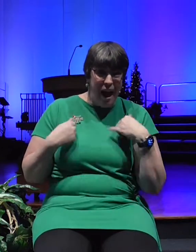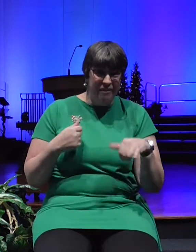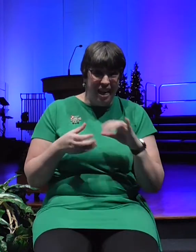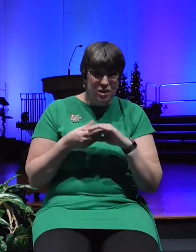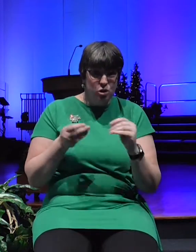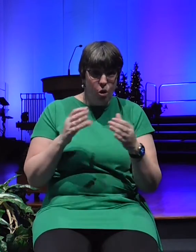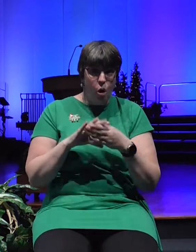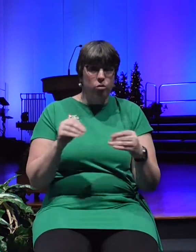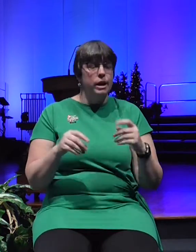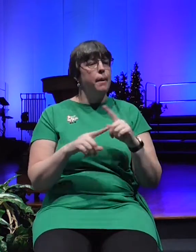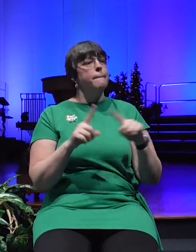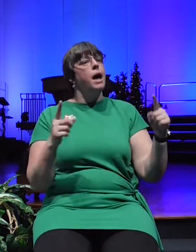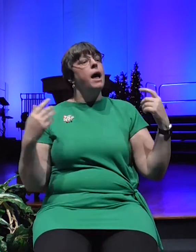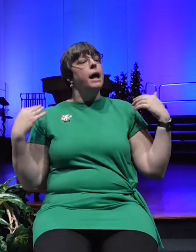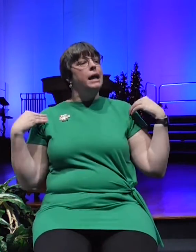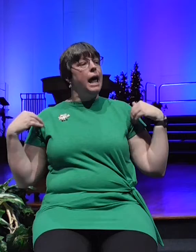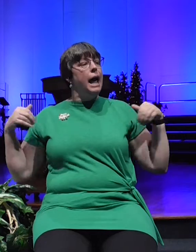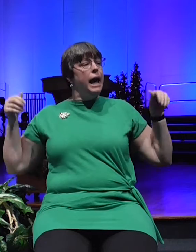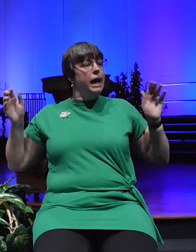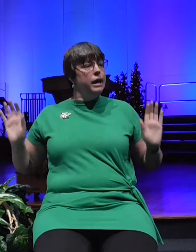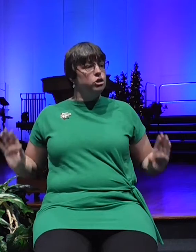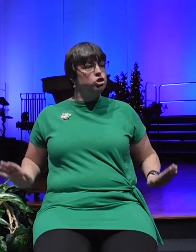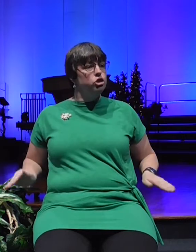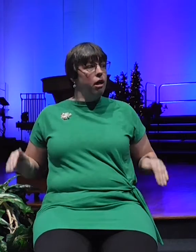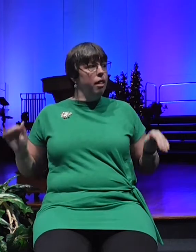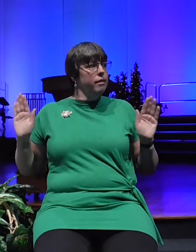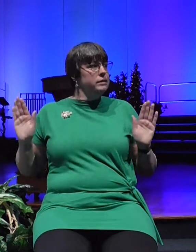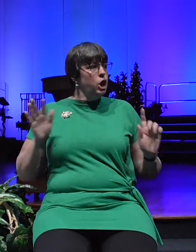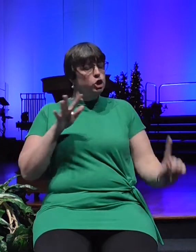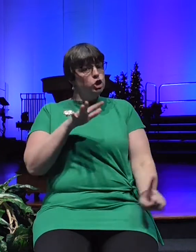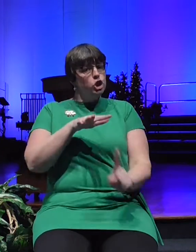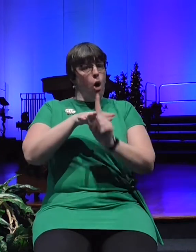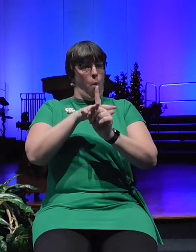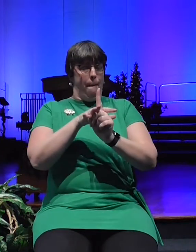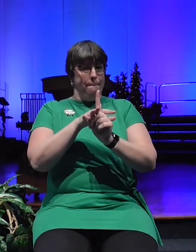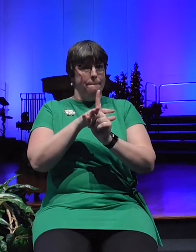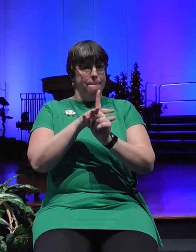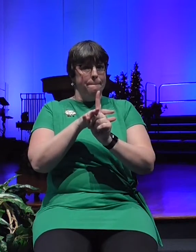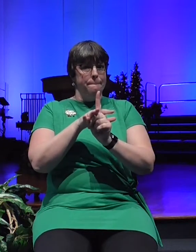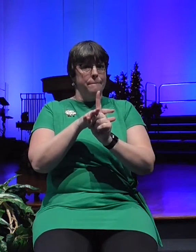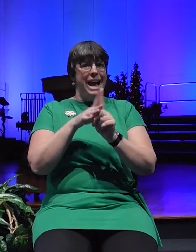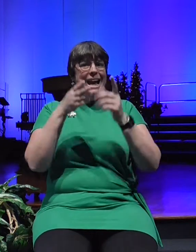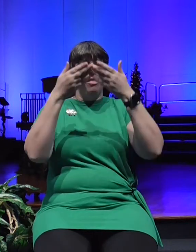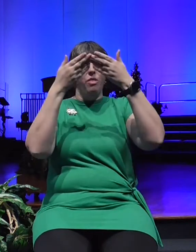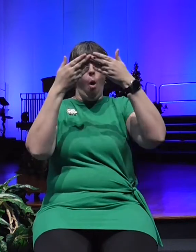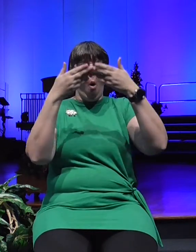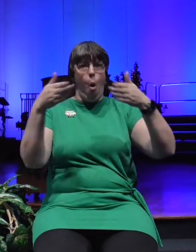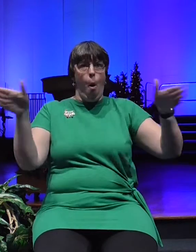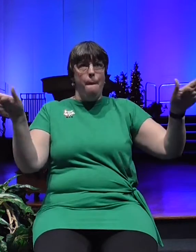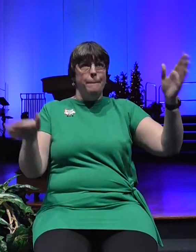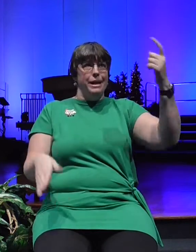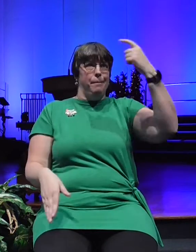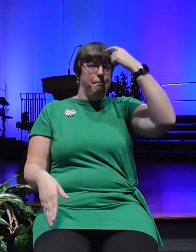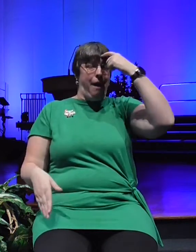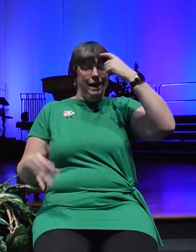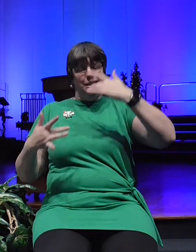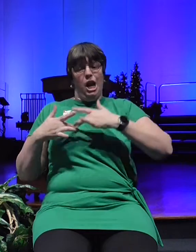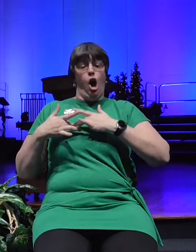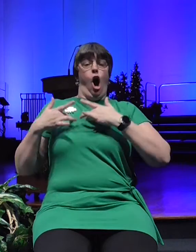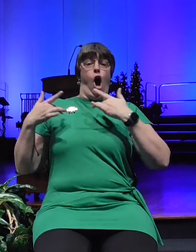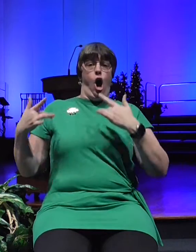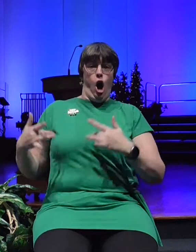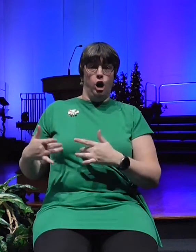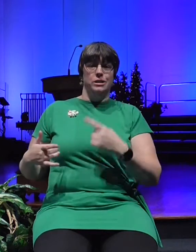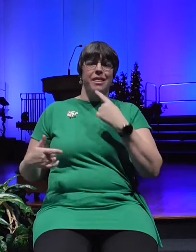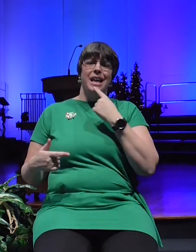Angels show up in the presence of open-minded hearts that say, I'm here